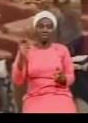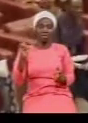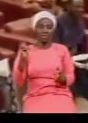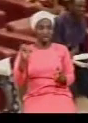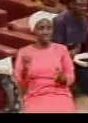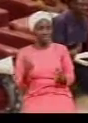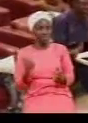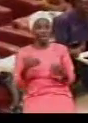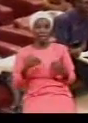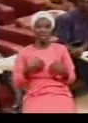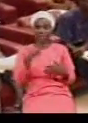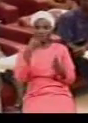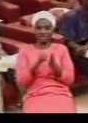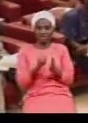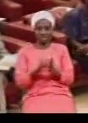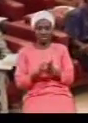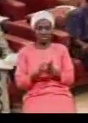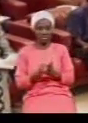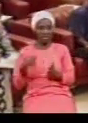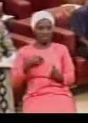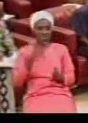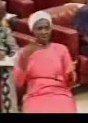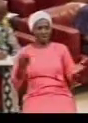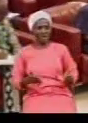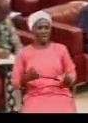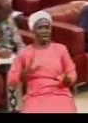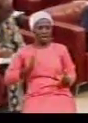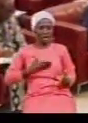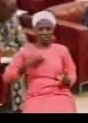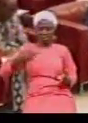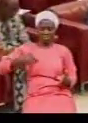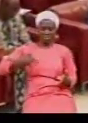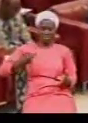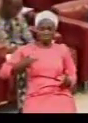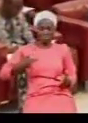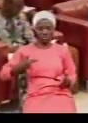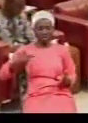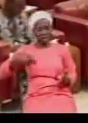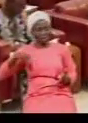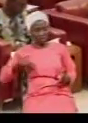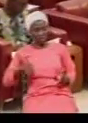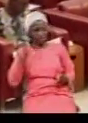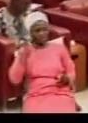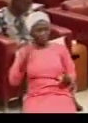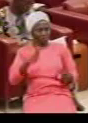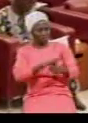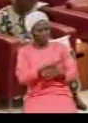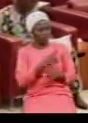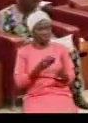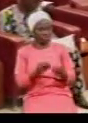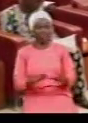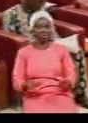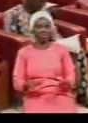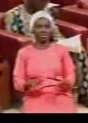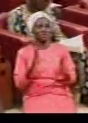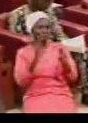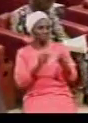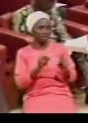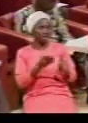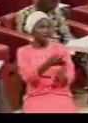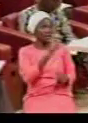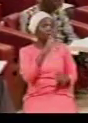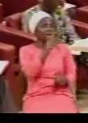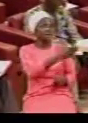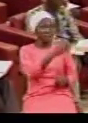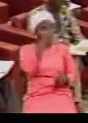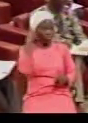will stay here, our religion will occupy the land. No, they were there because we have not come. Once we